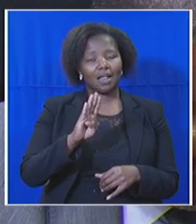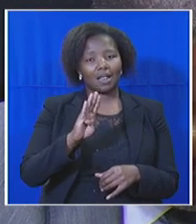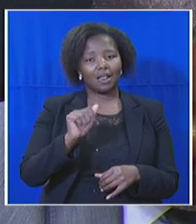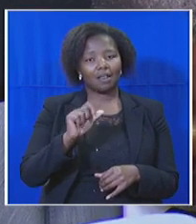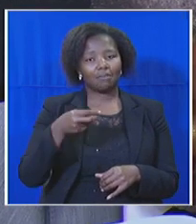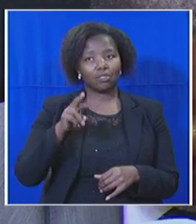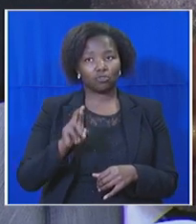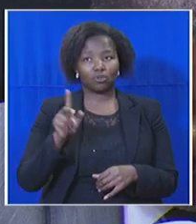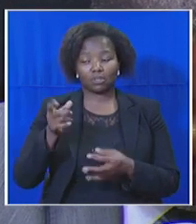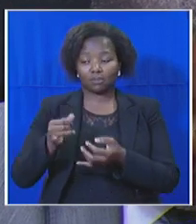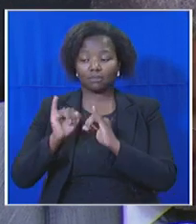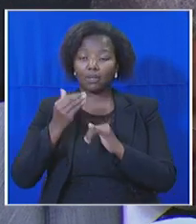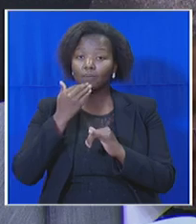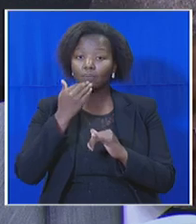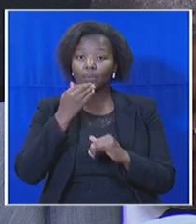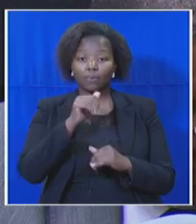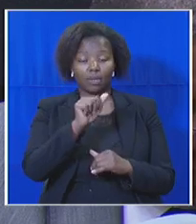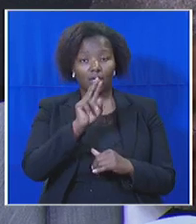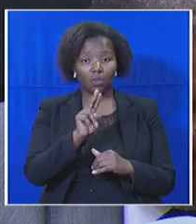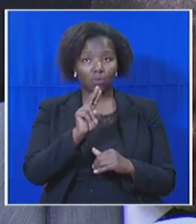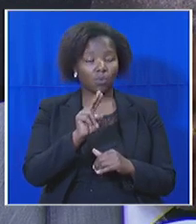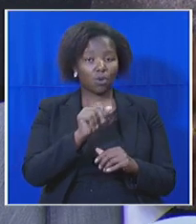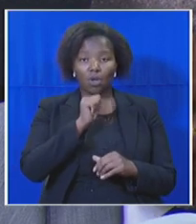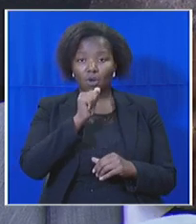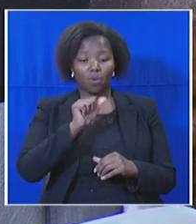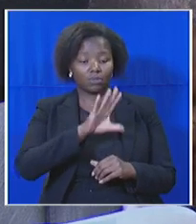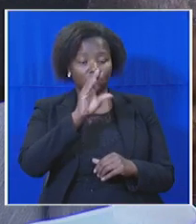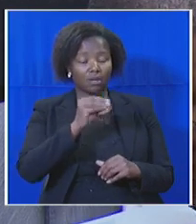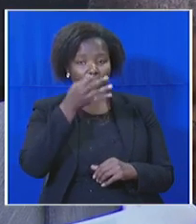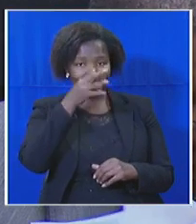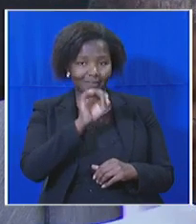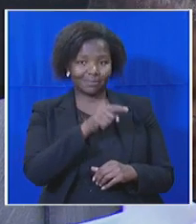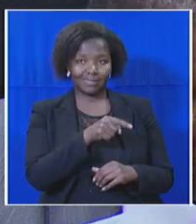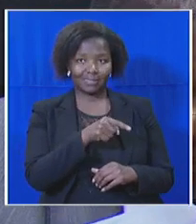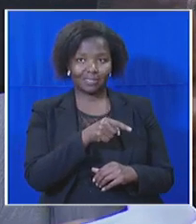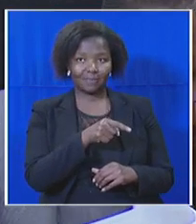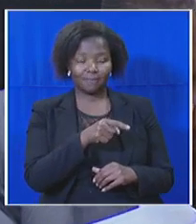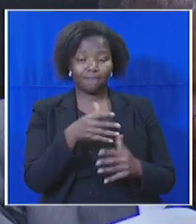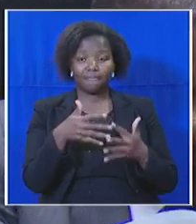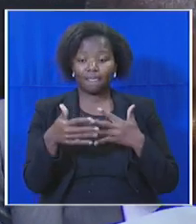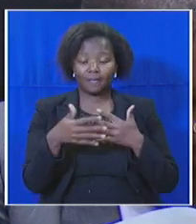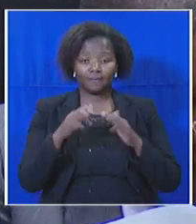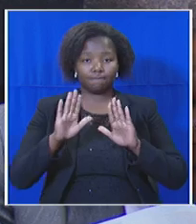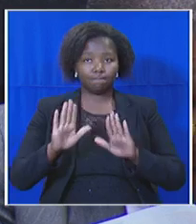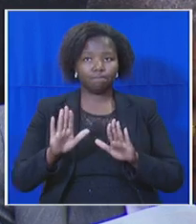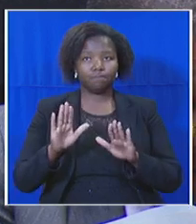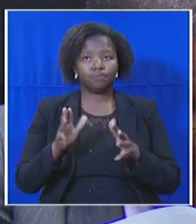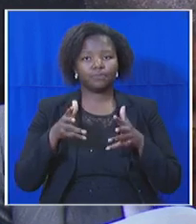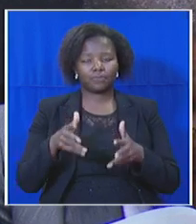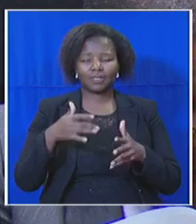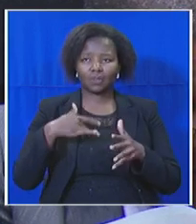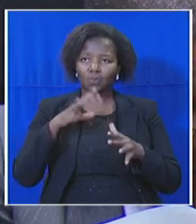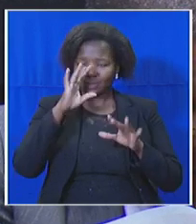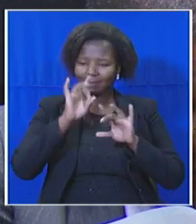to South Africa and not the South African government. Despite the fact that we have made this point very clear